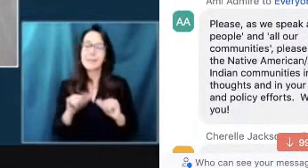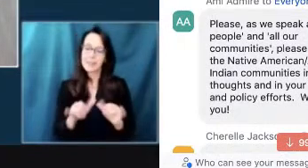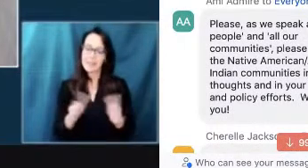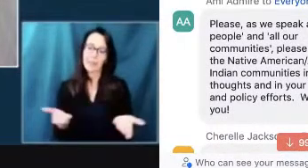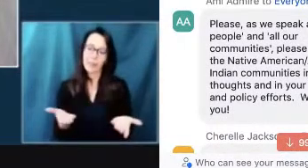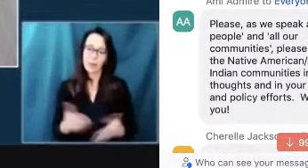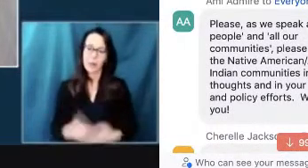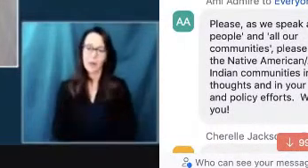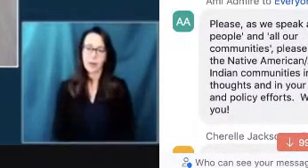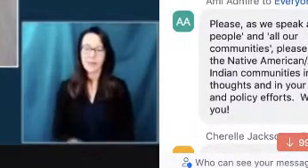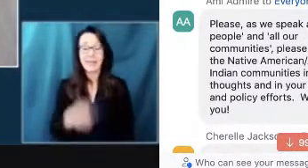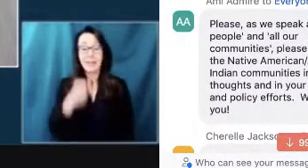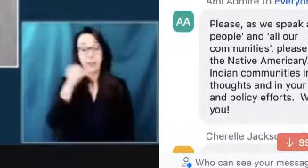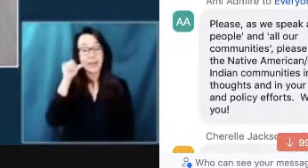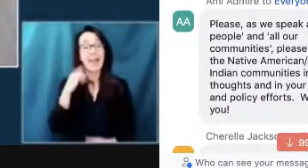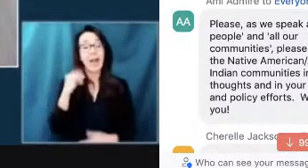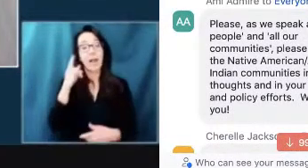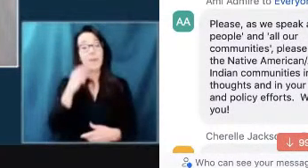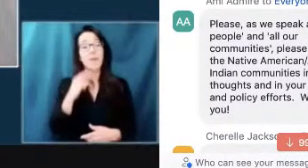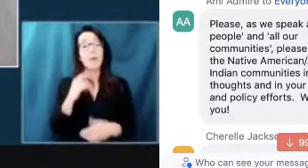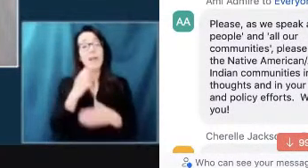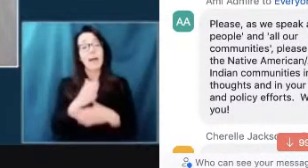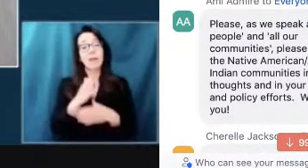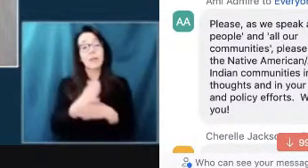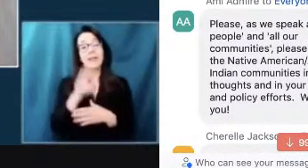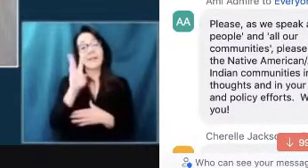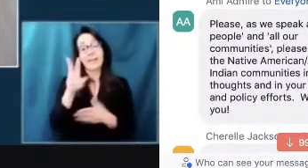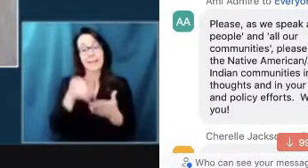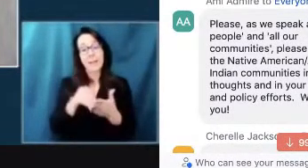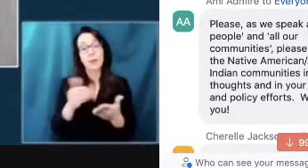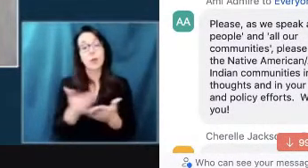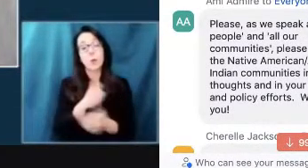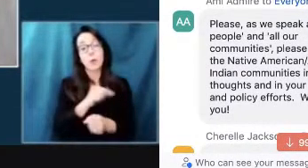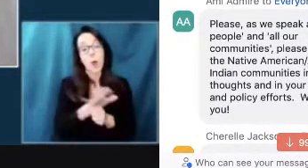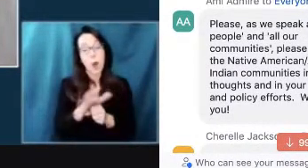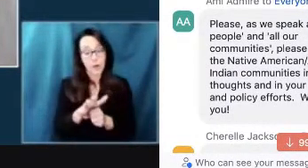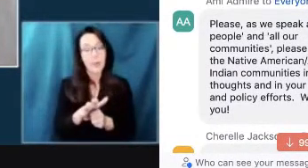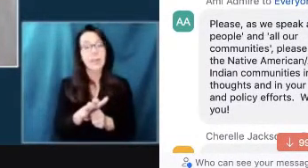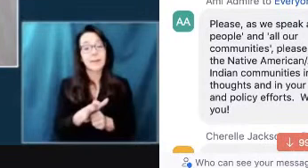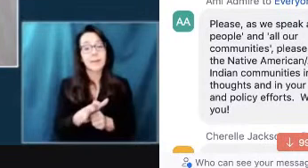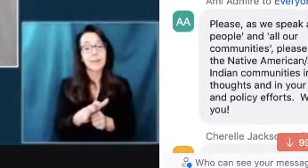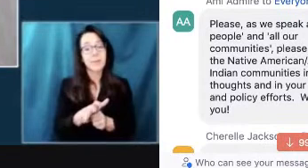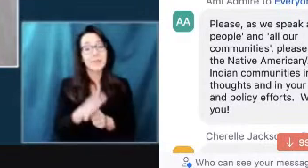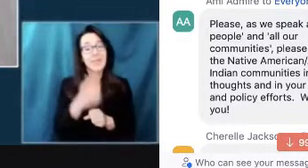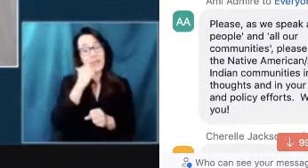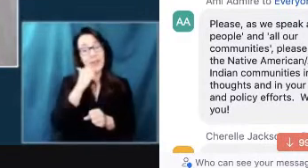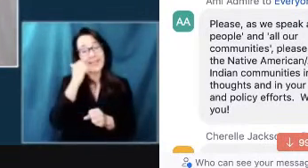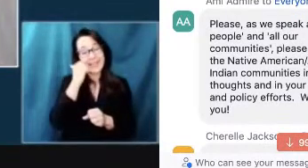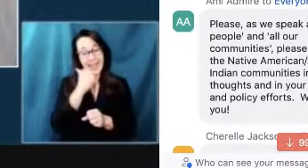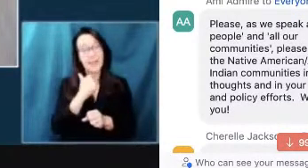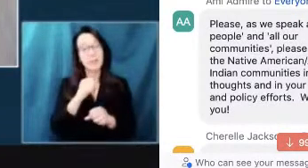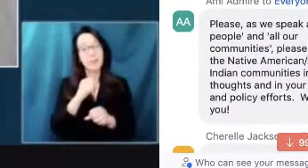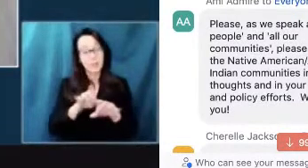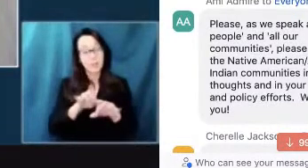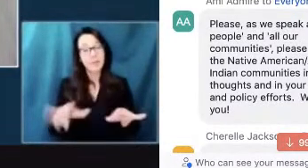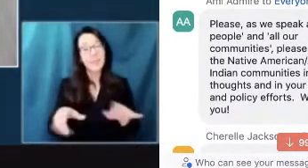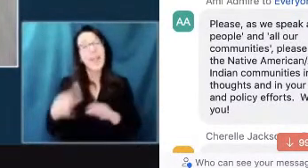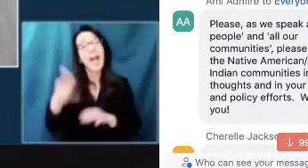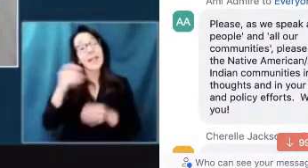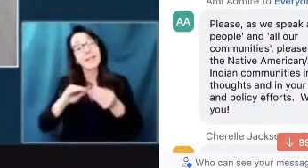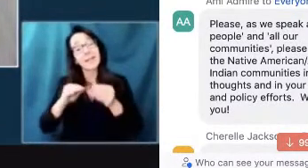California is averaging 6,000 new COVID cases daily, with some of the highest numbers being reported right here in Los Angeles